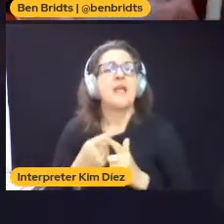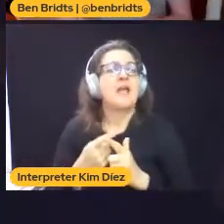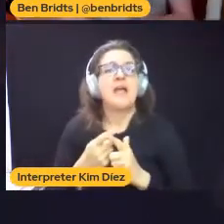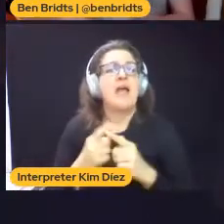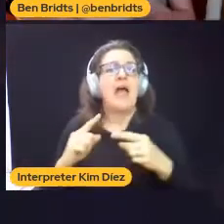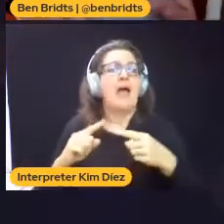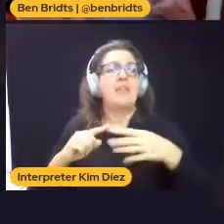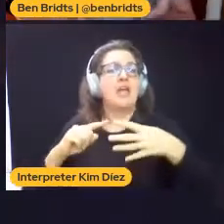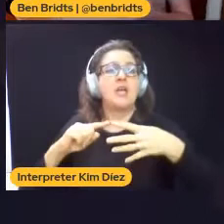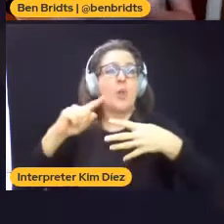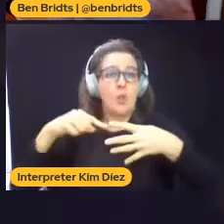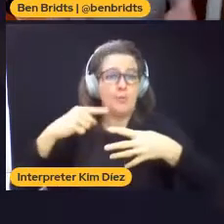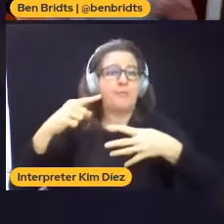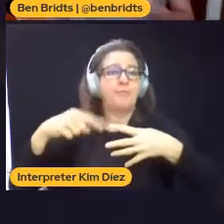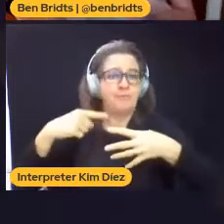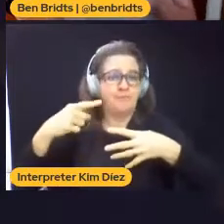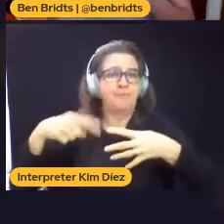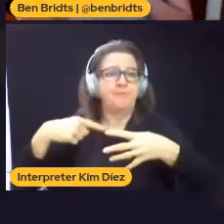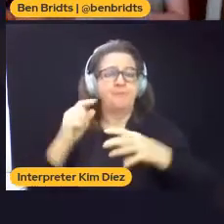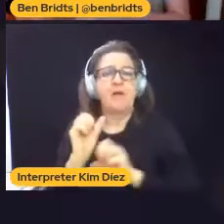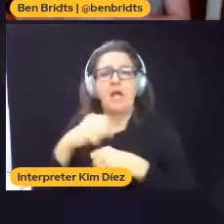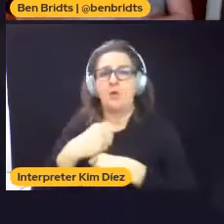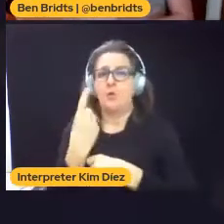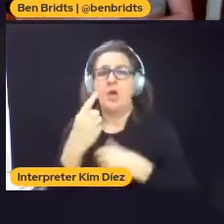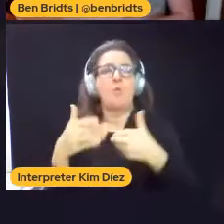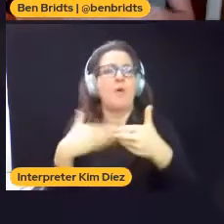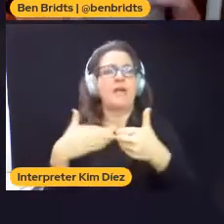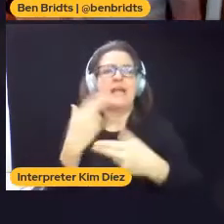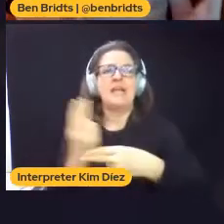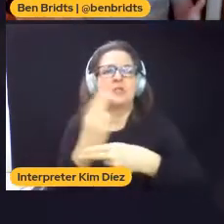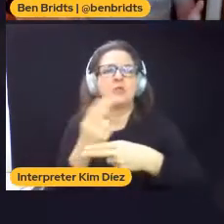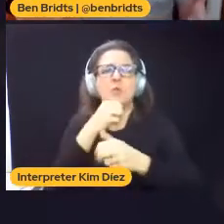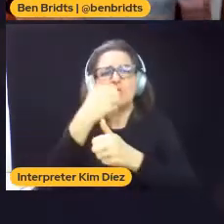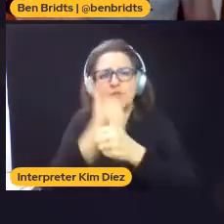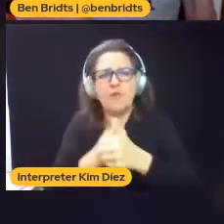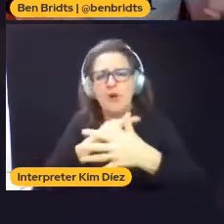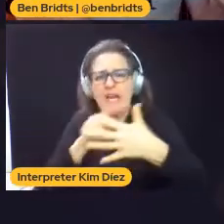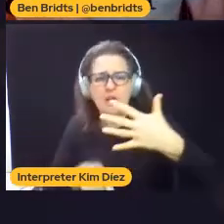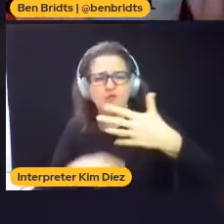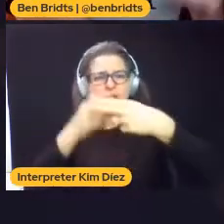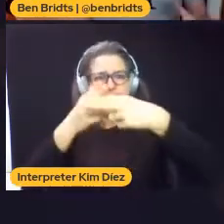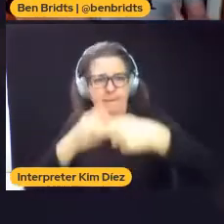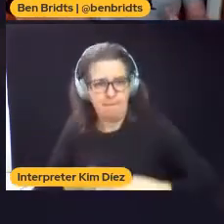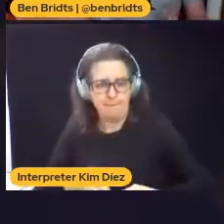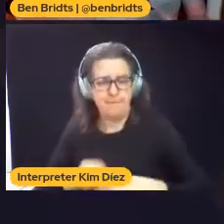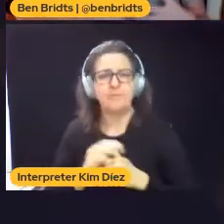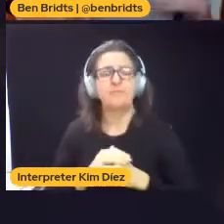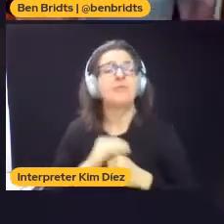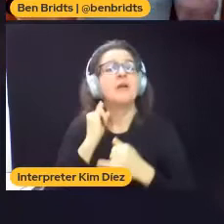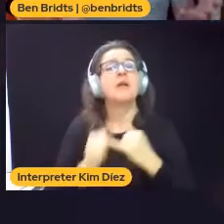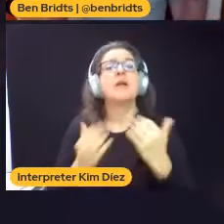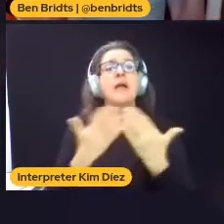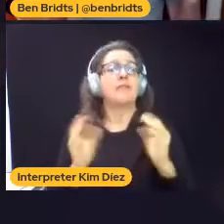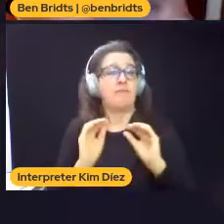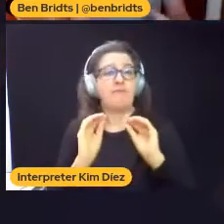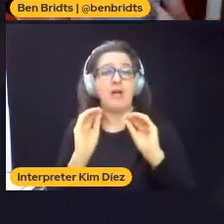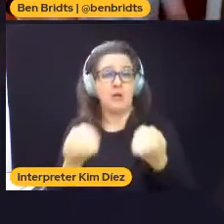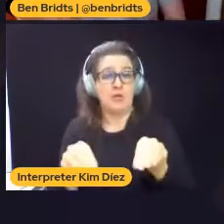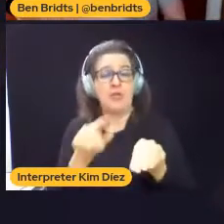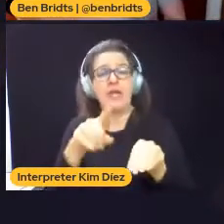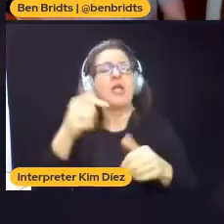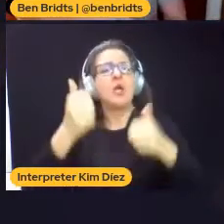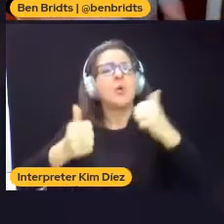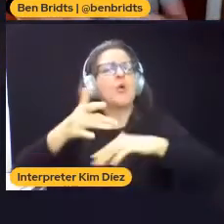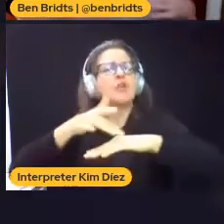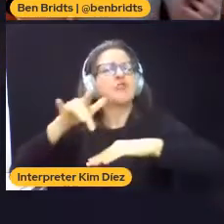them and create one EC2 instance for every name. The final thing that we actually have to put in there is which availability zone